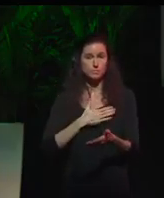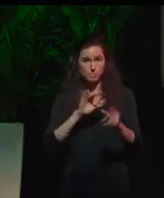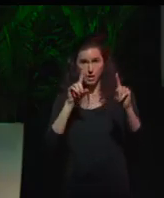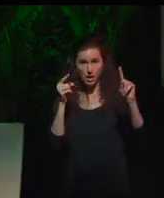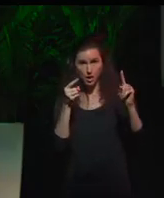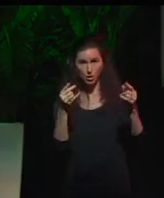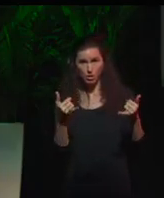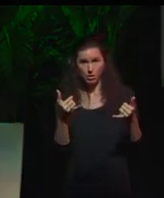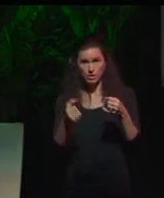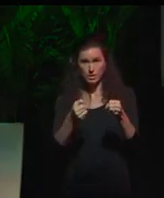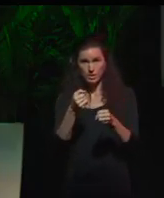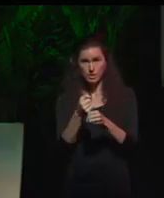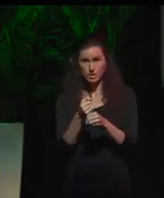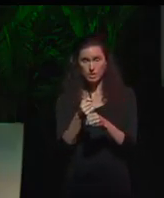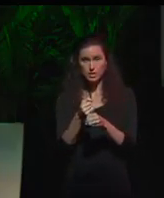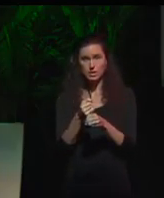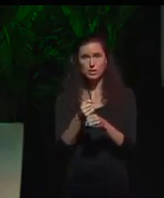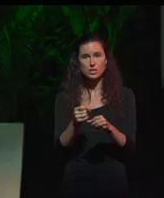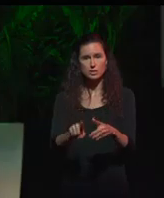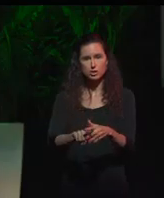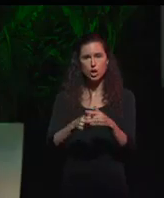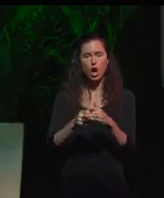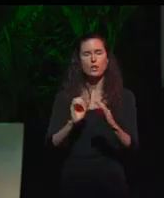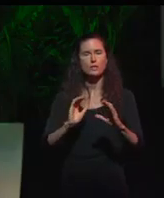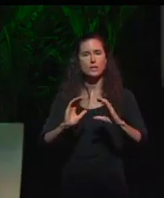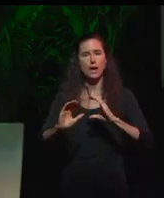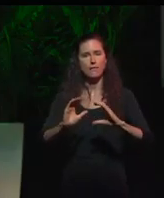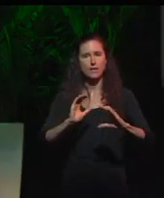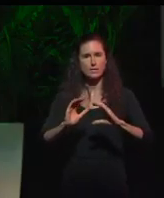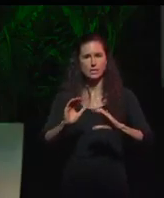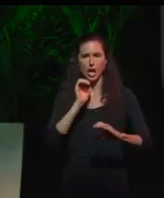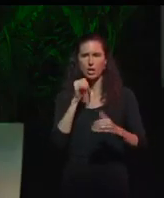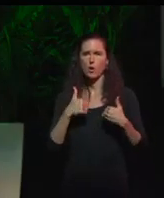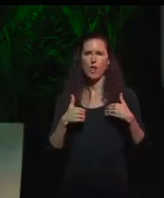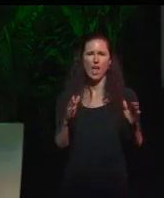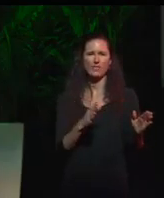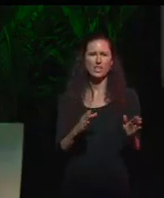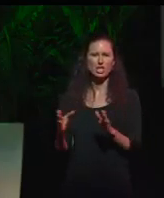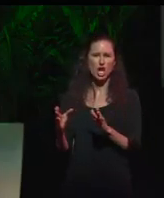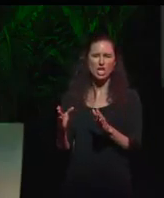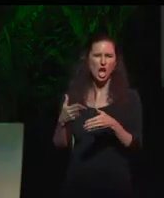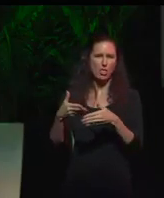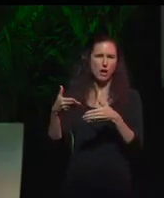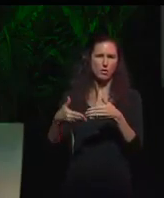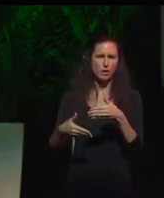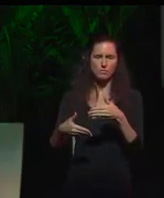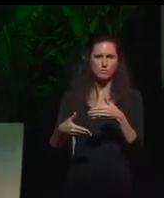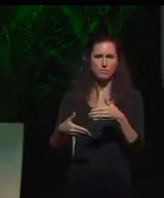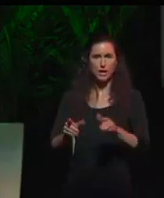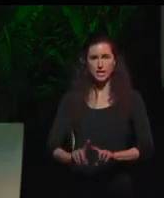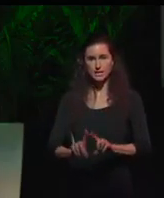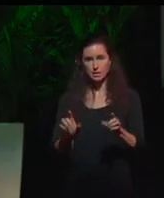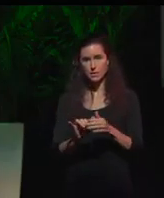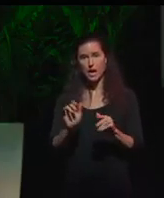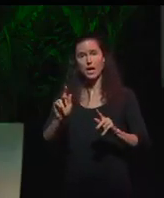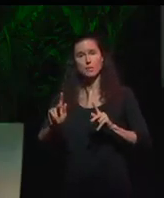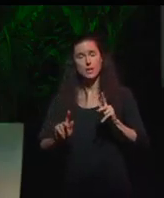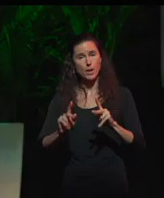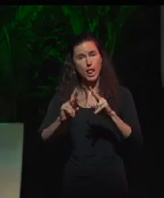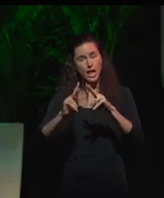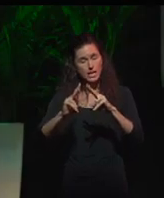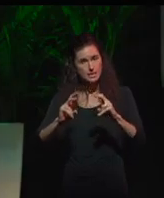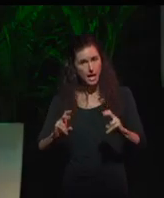this year is to convene those conversations. I don't have an agenda on the outcome, except that people